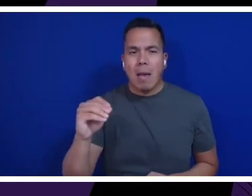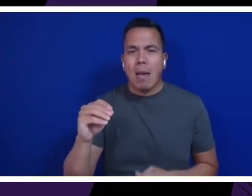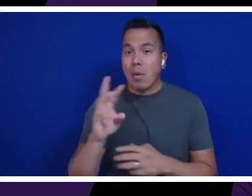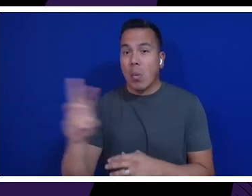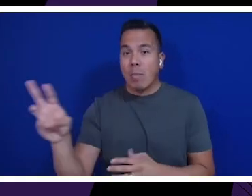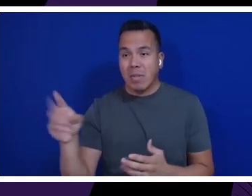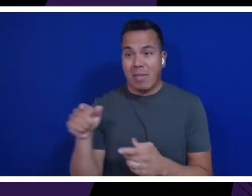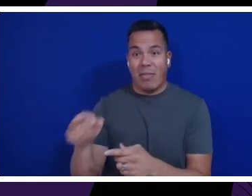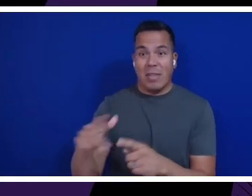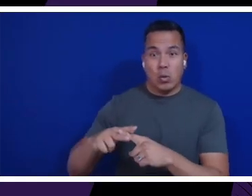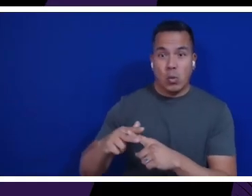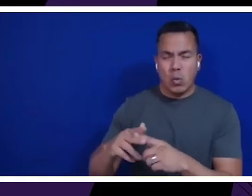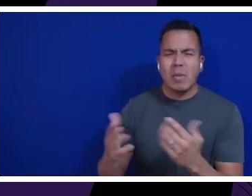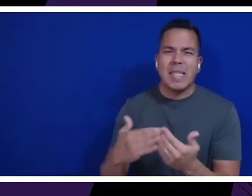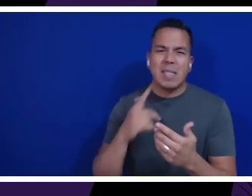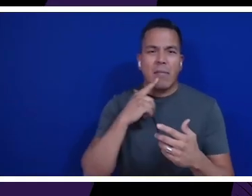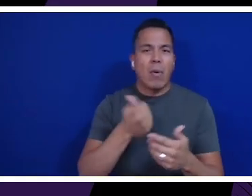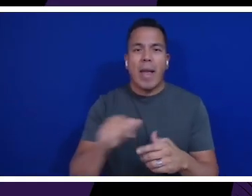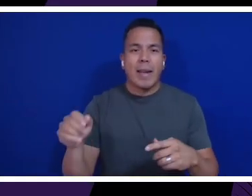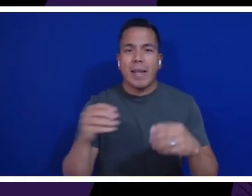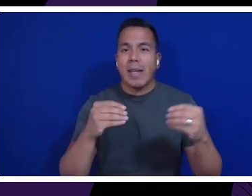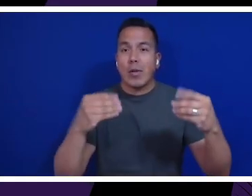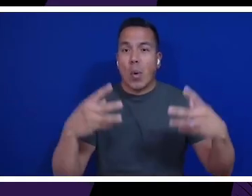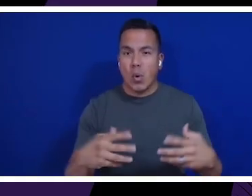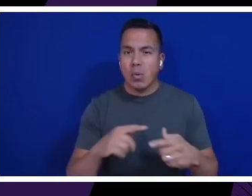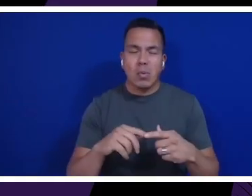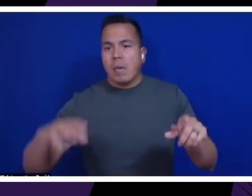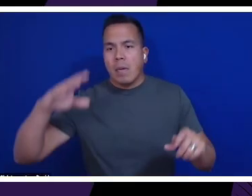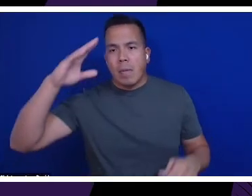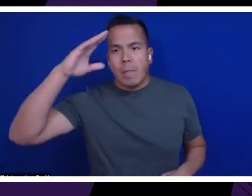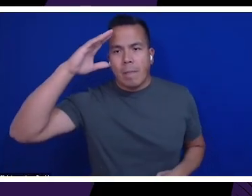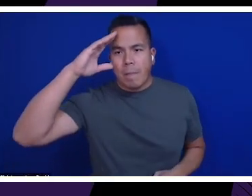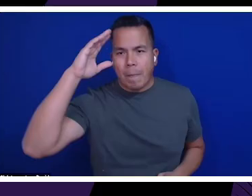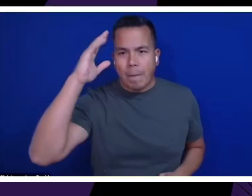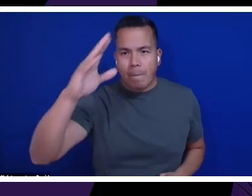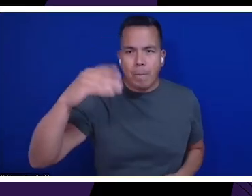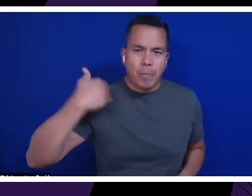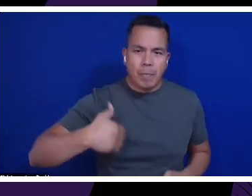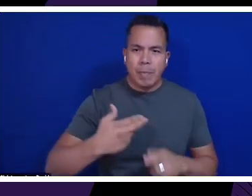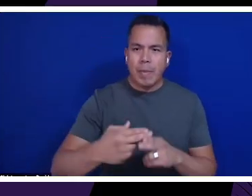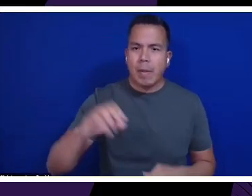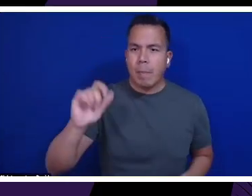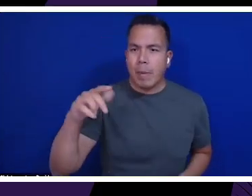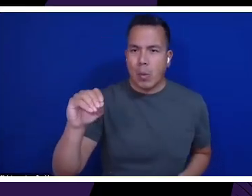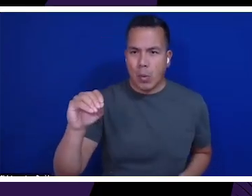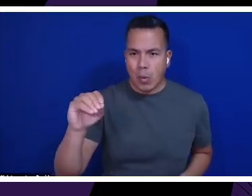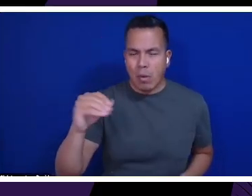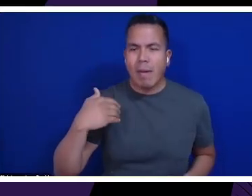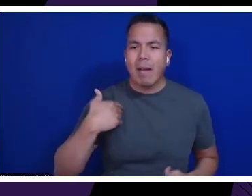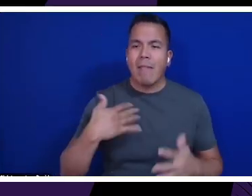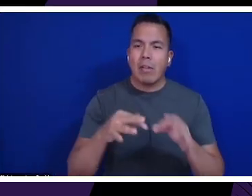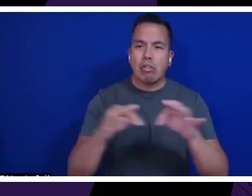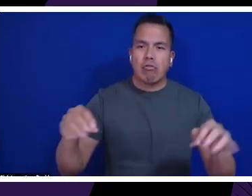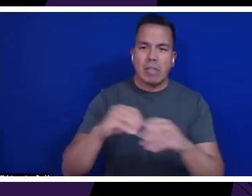creative coders to share their work online. So Ego, go ahead and take it away. My name is Ego. I have a degree in political science